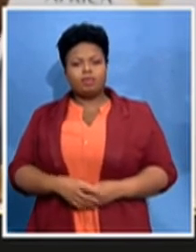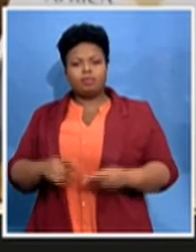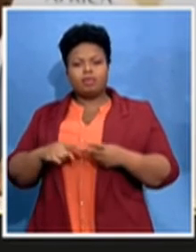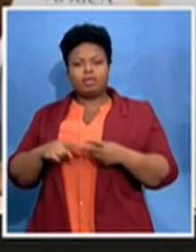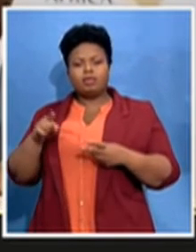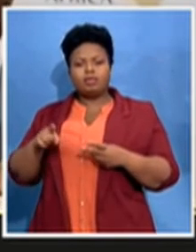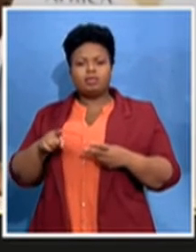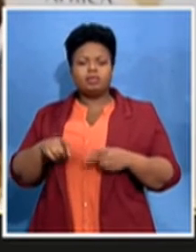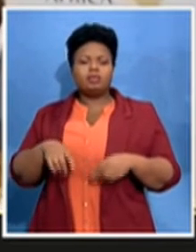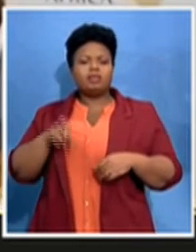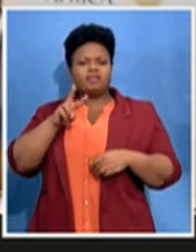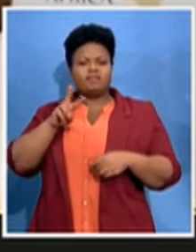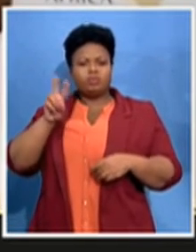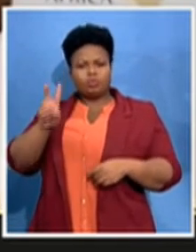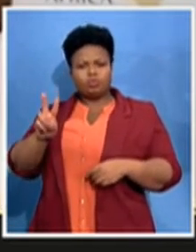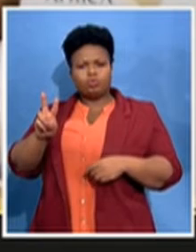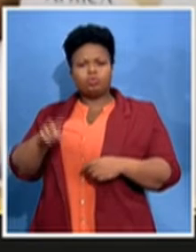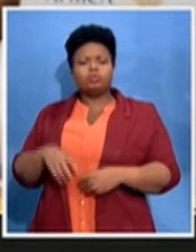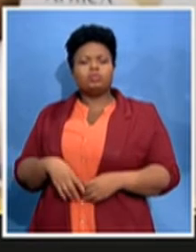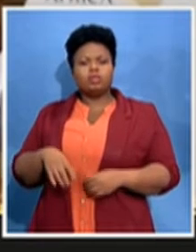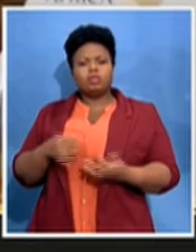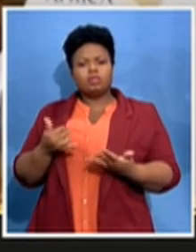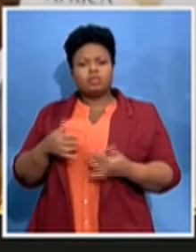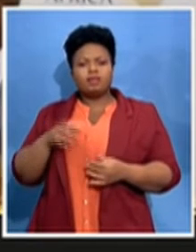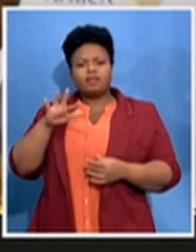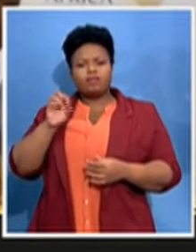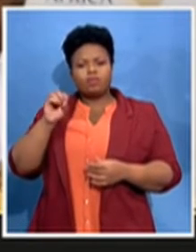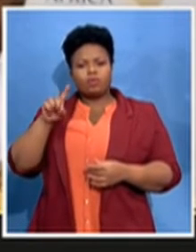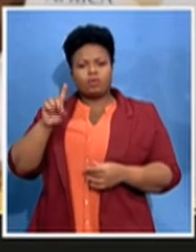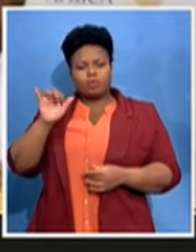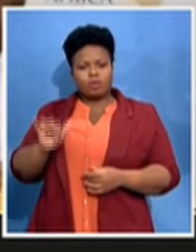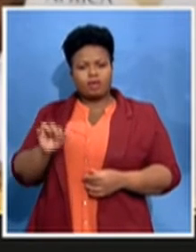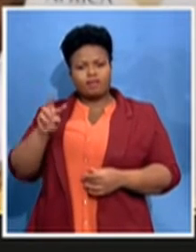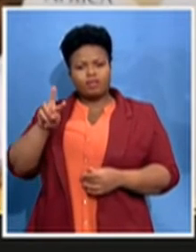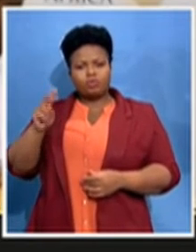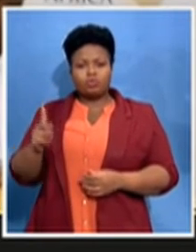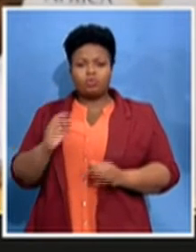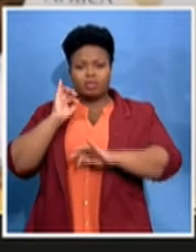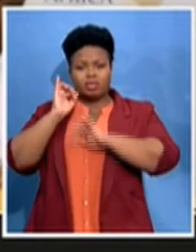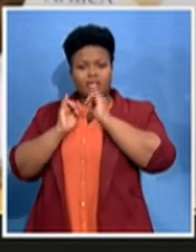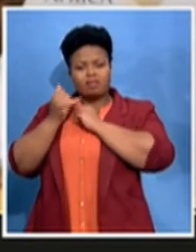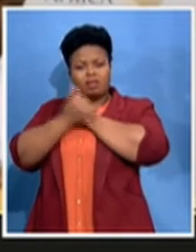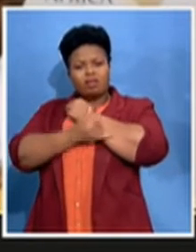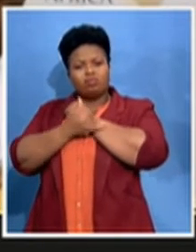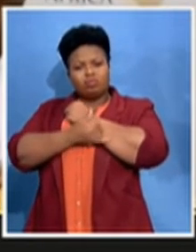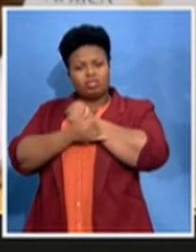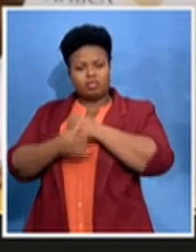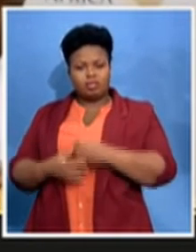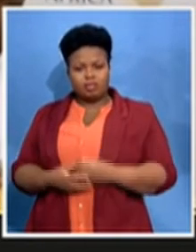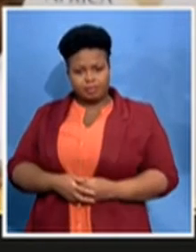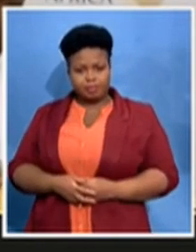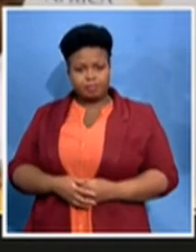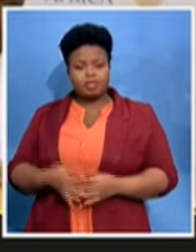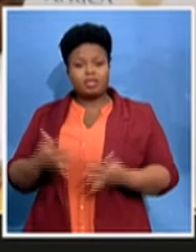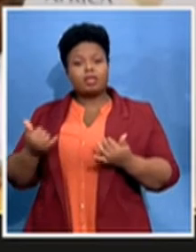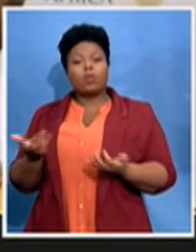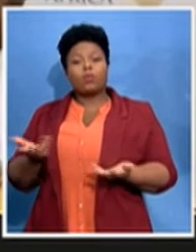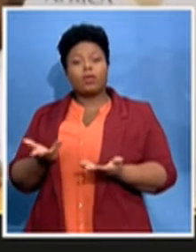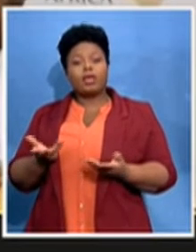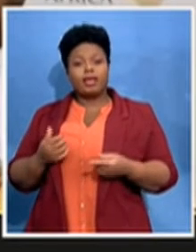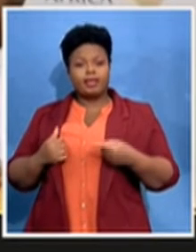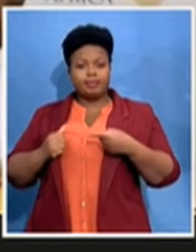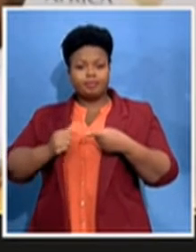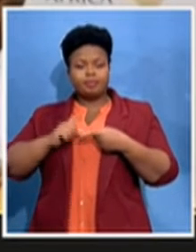501YV2 variant, has been reported in 11 countries in Africa, and that is Botswana,